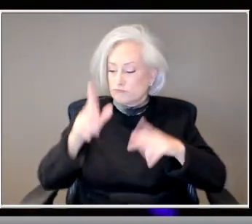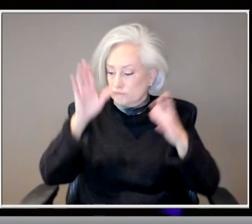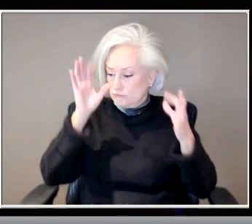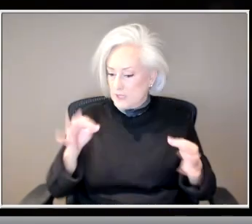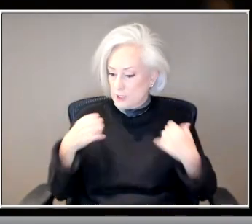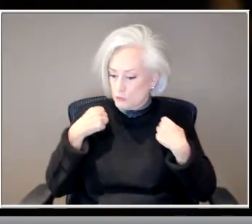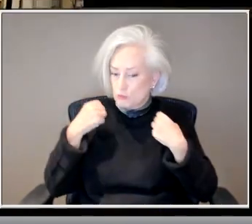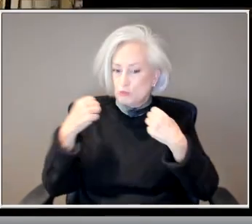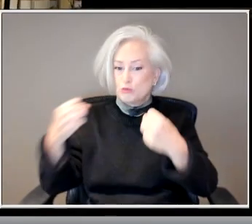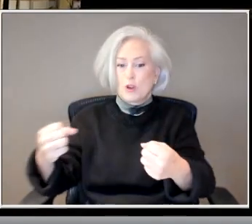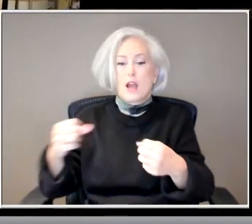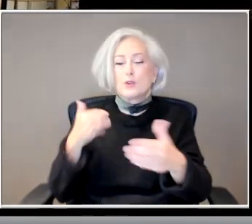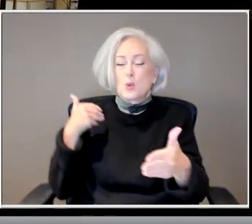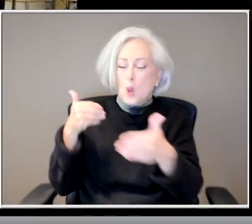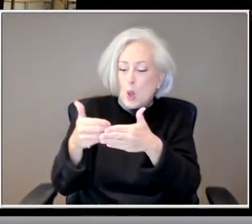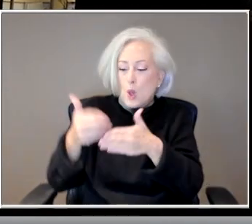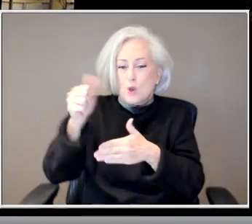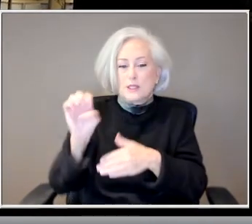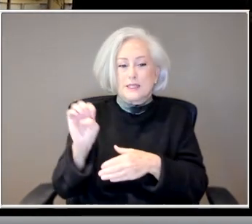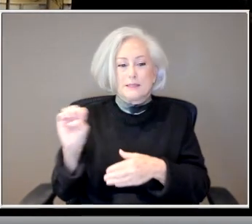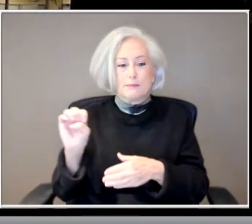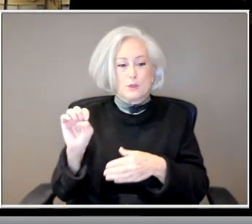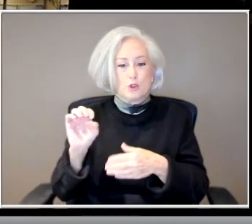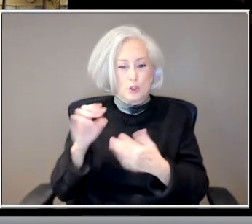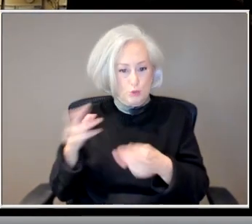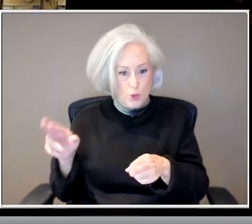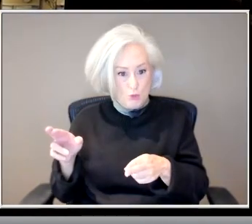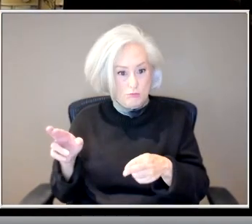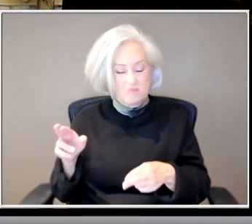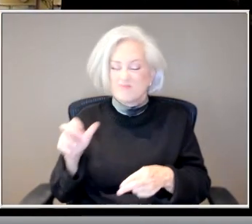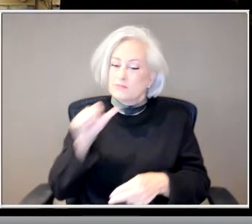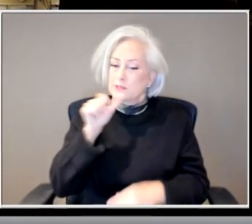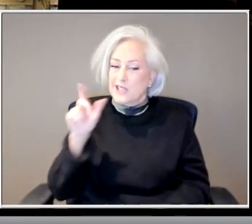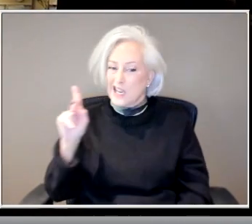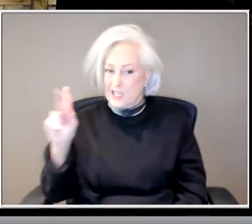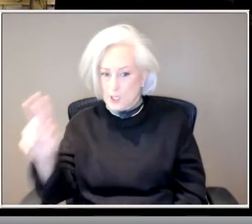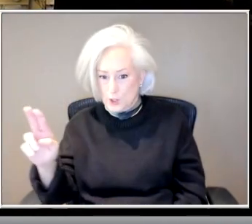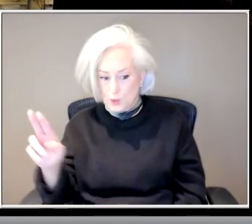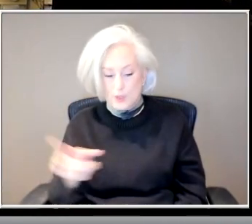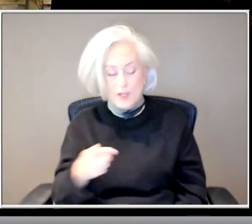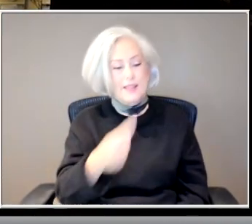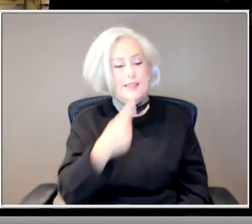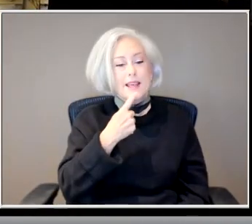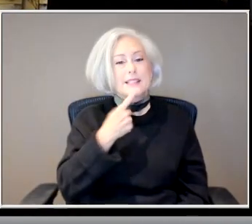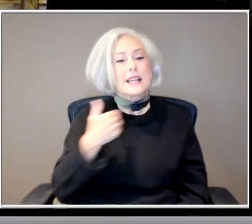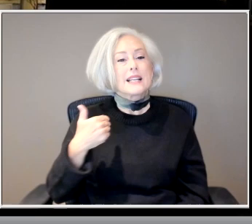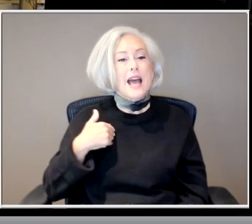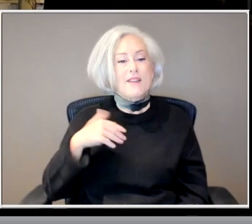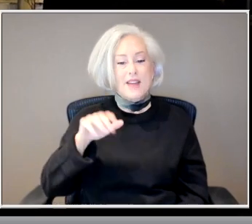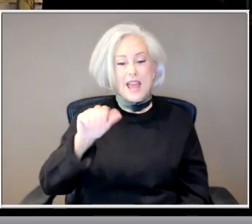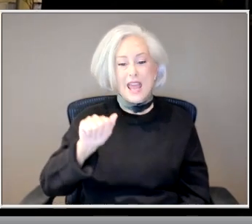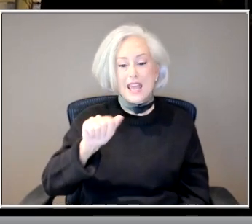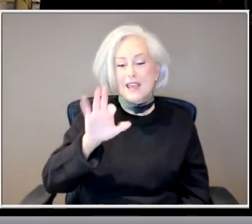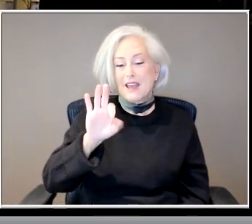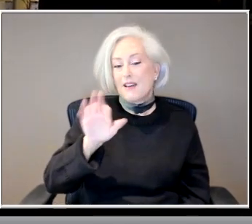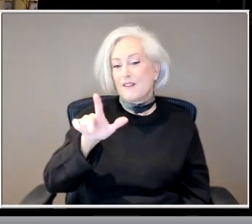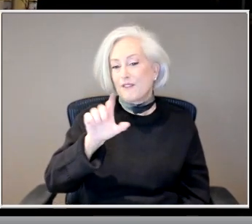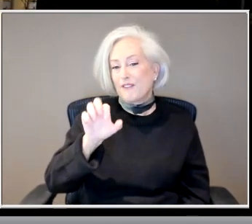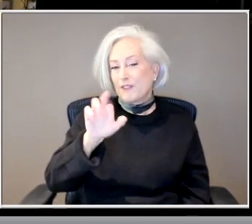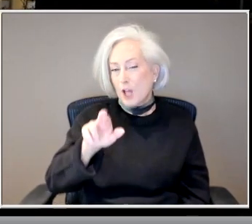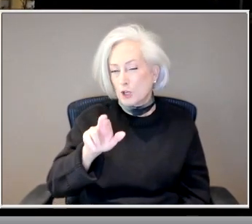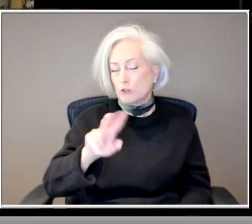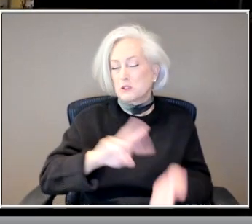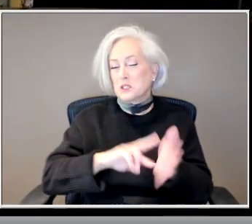with the health system. They said that I was in what's called a Flutter, which is similar to a fib, and I remember hearing